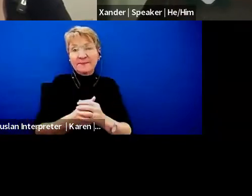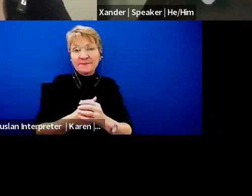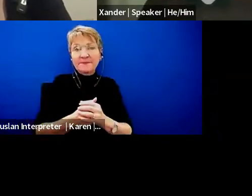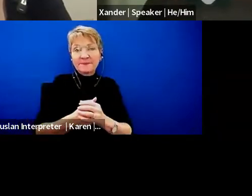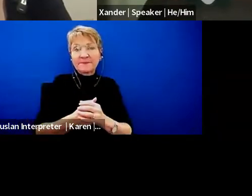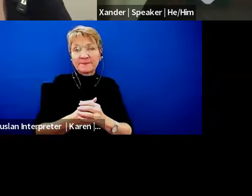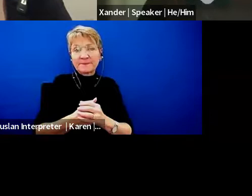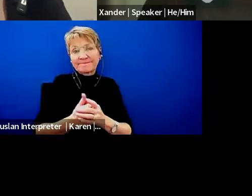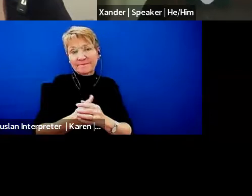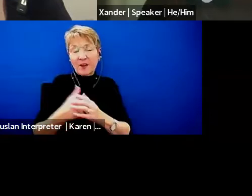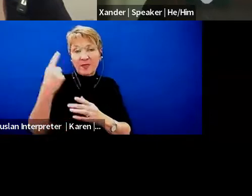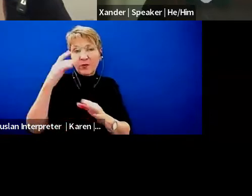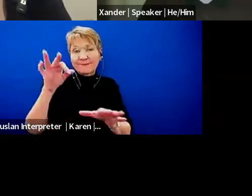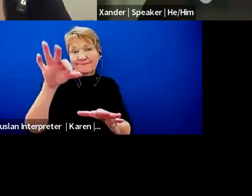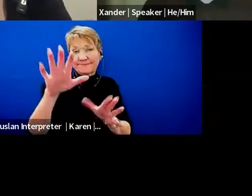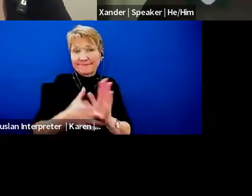thing I thought I'd mention.